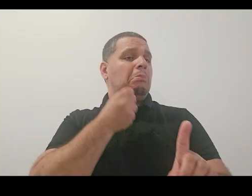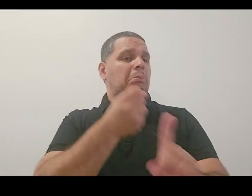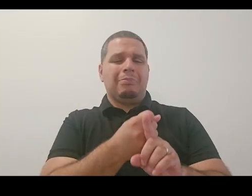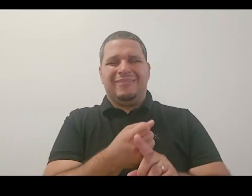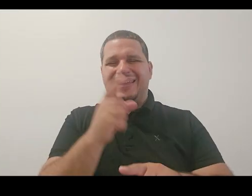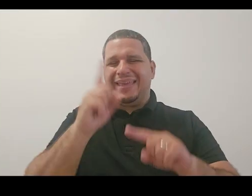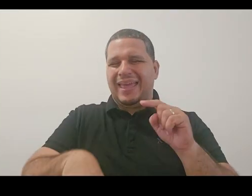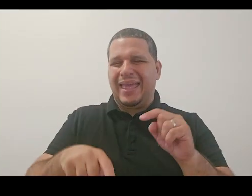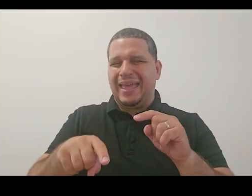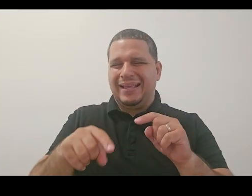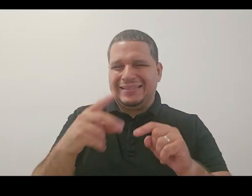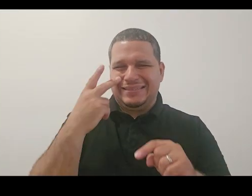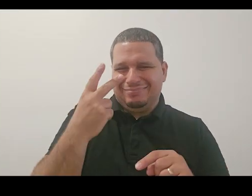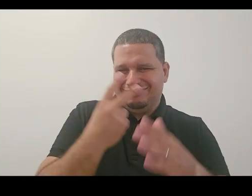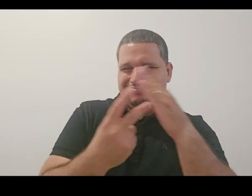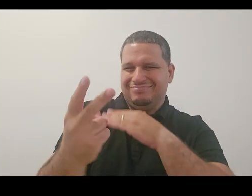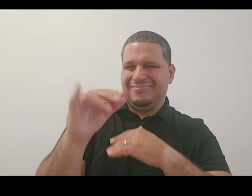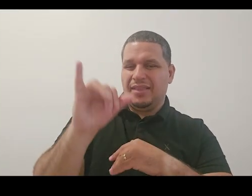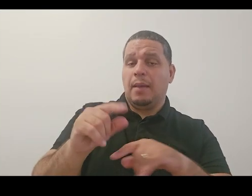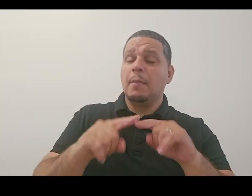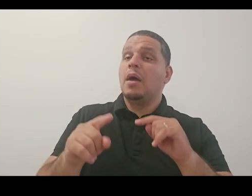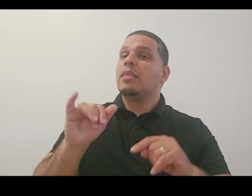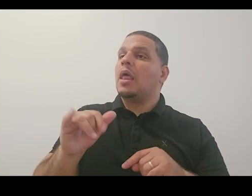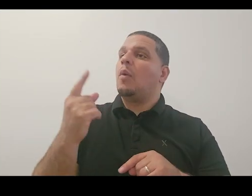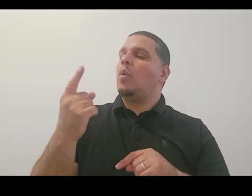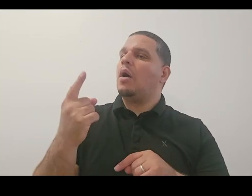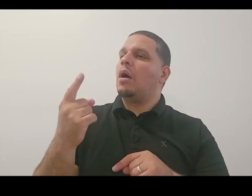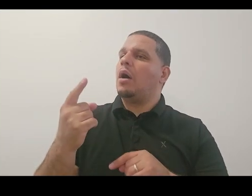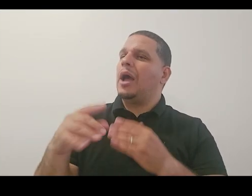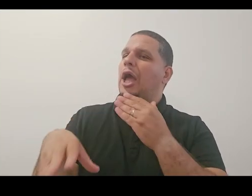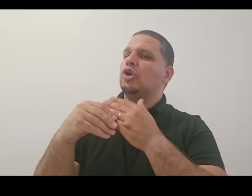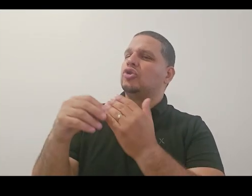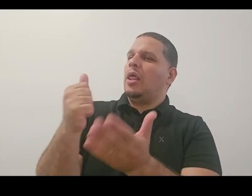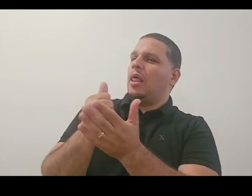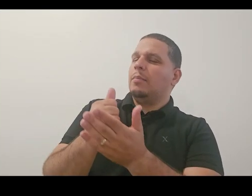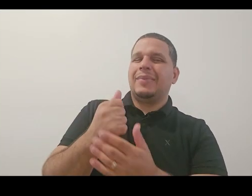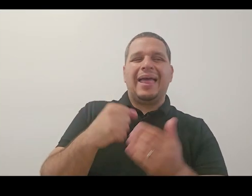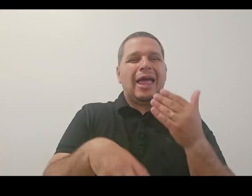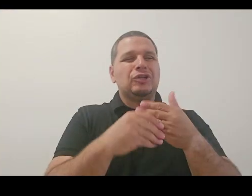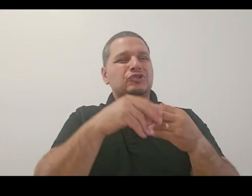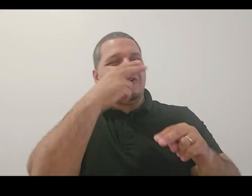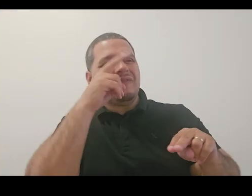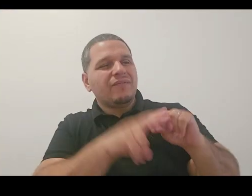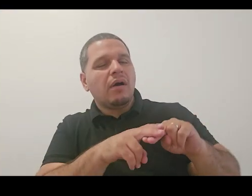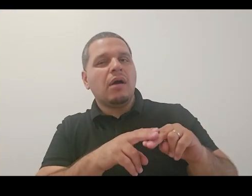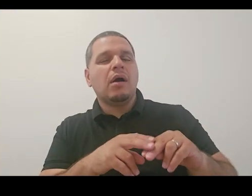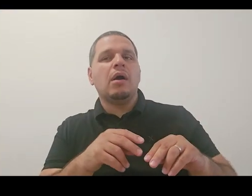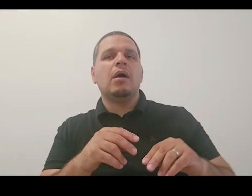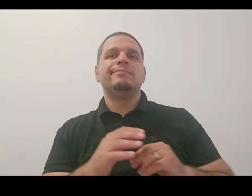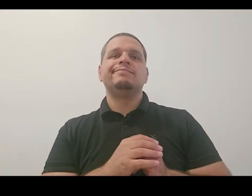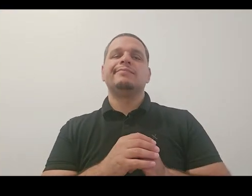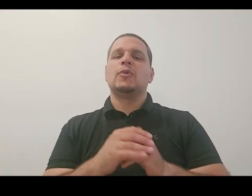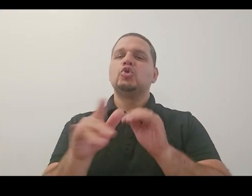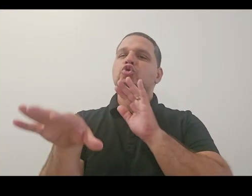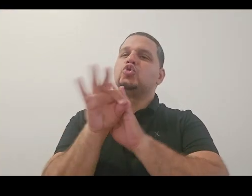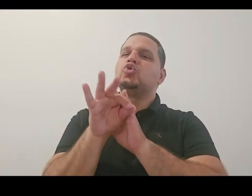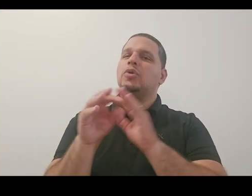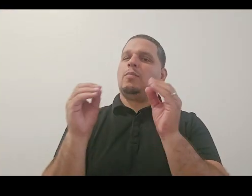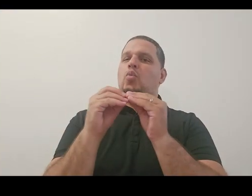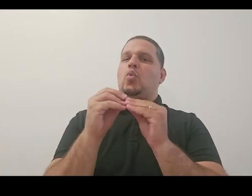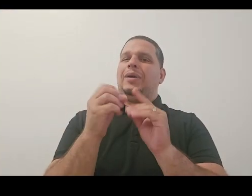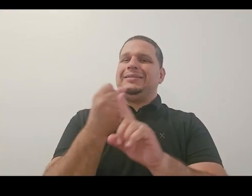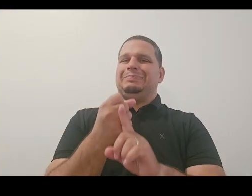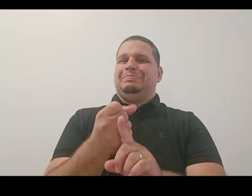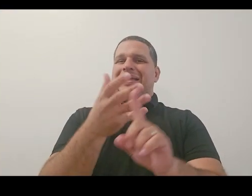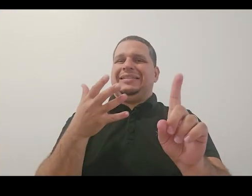remember that that little extra bit of effort, that little extra bit of fun, choosing the more expansive view